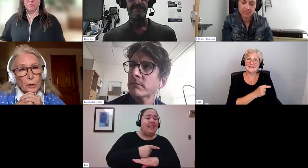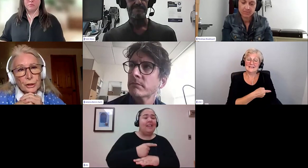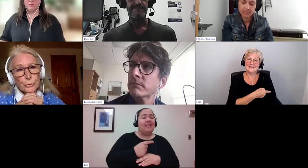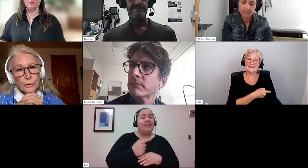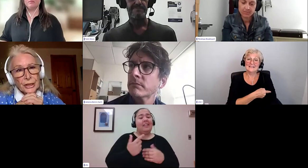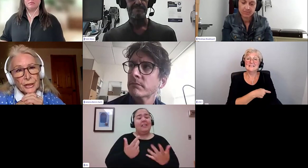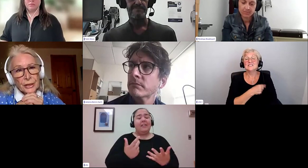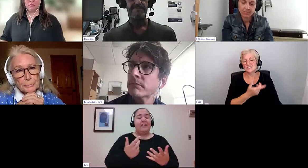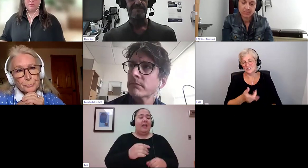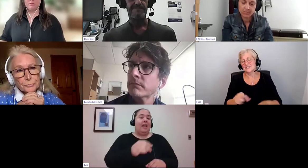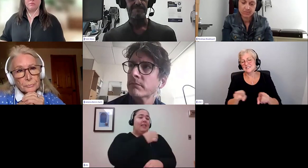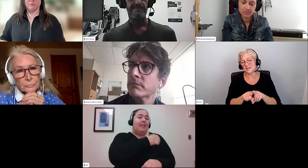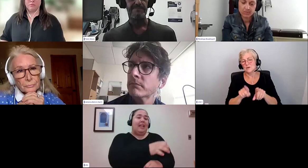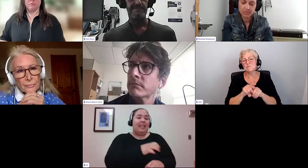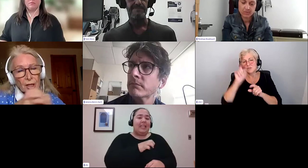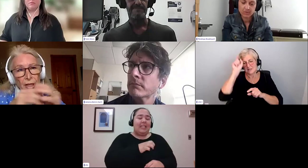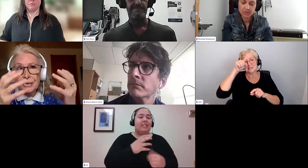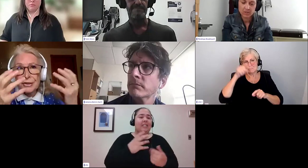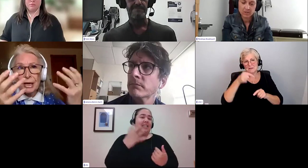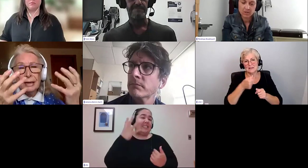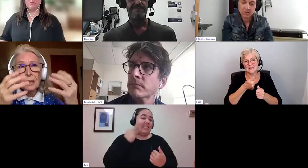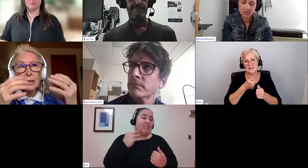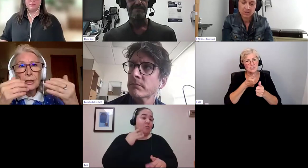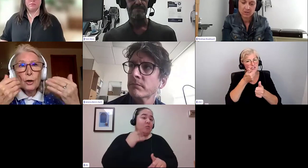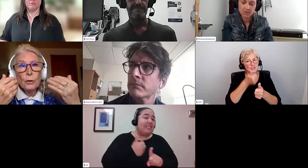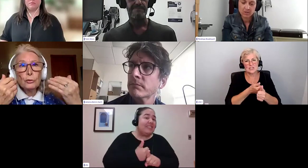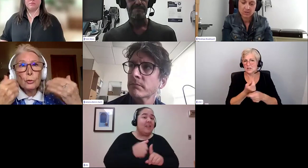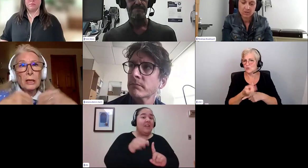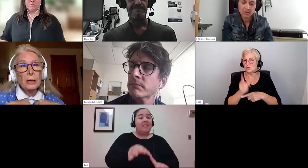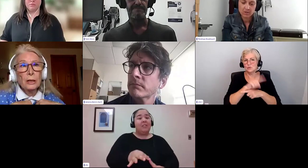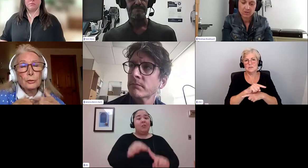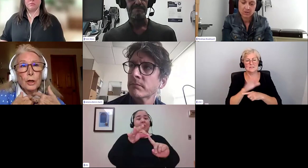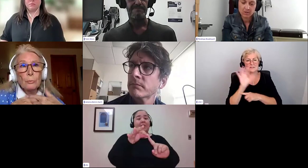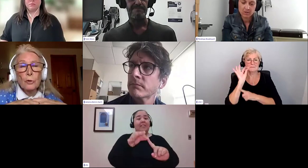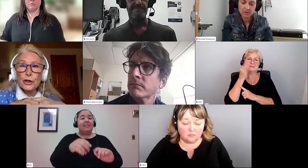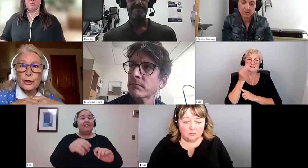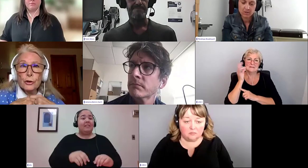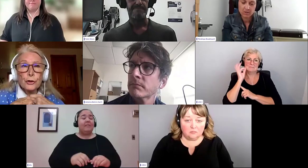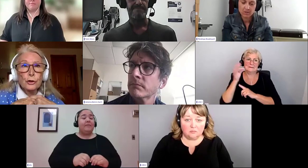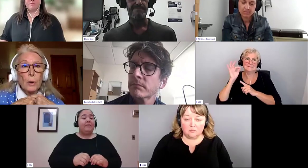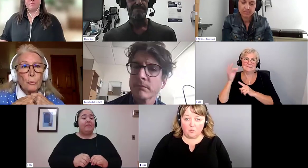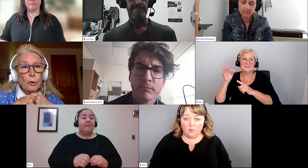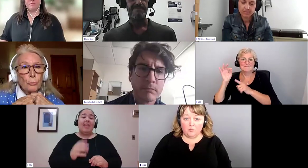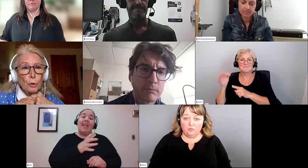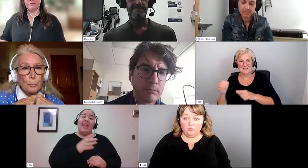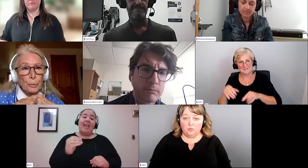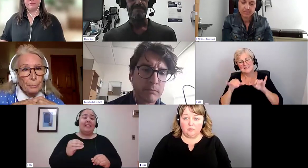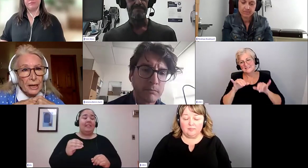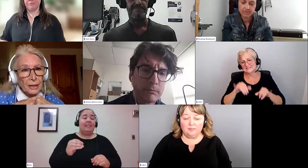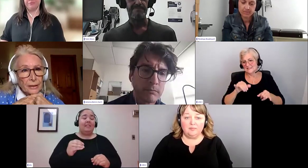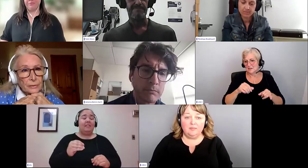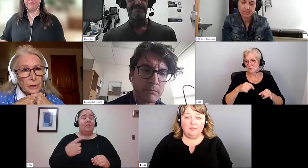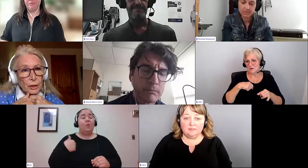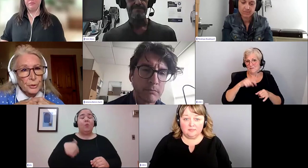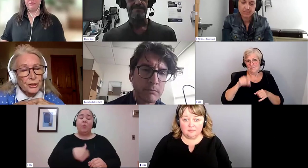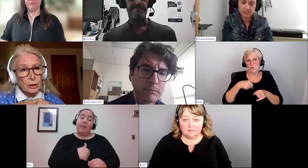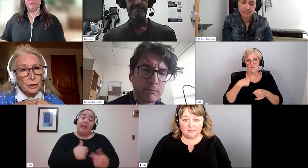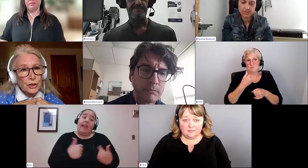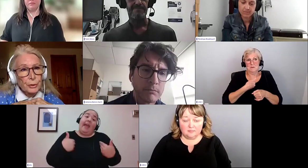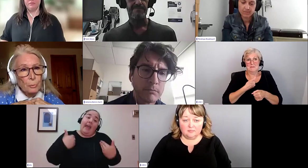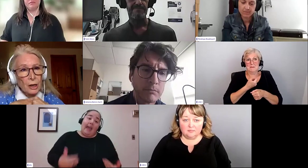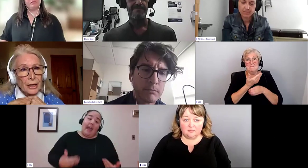the clinic is an experience in itself. It's unique. And this, we must, at least I